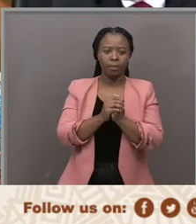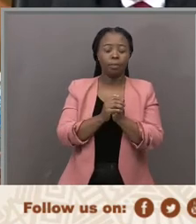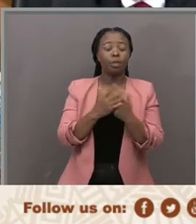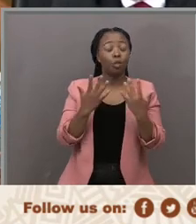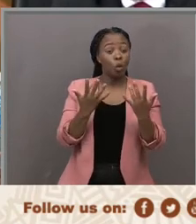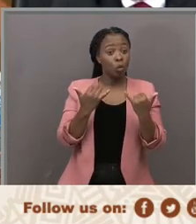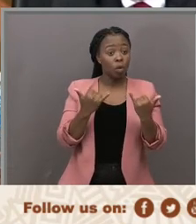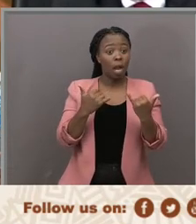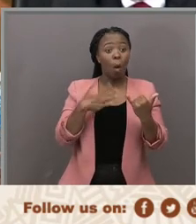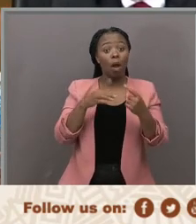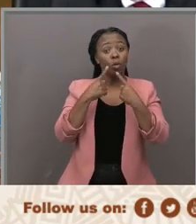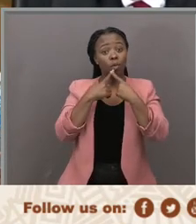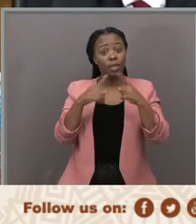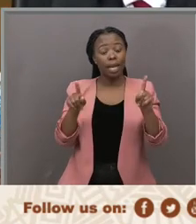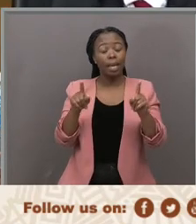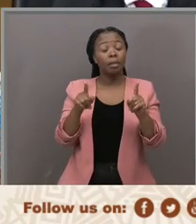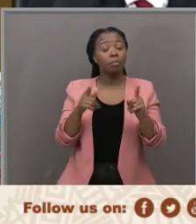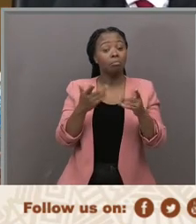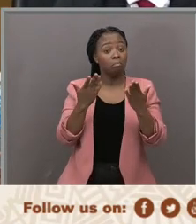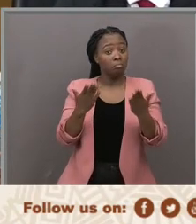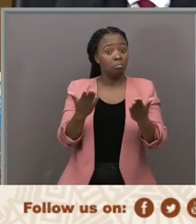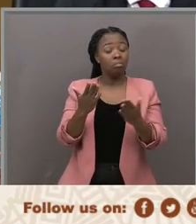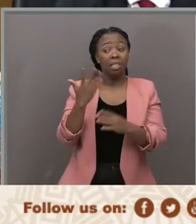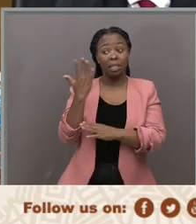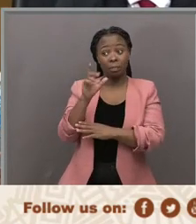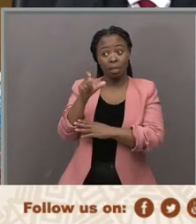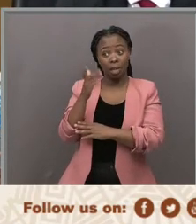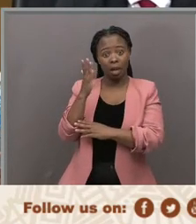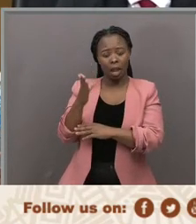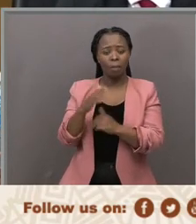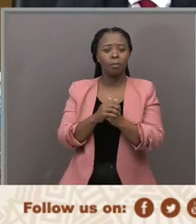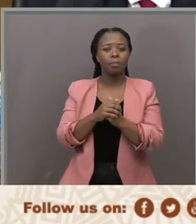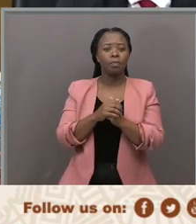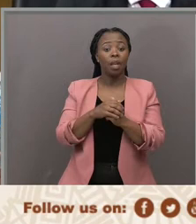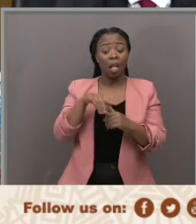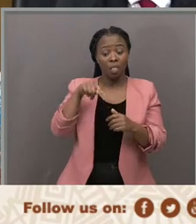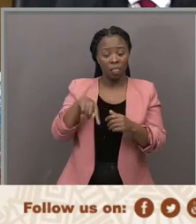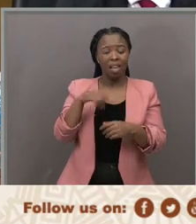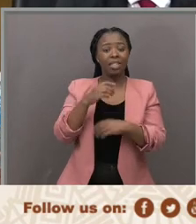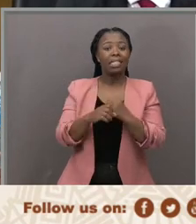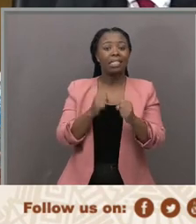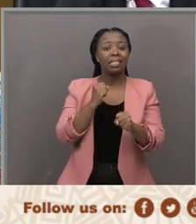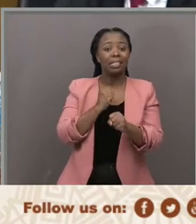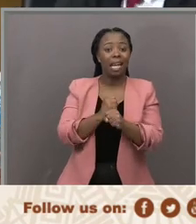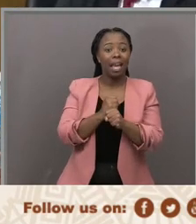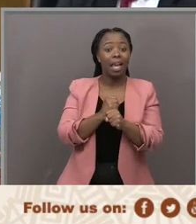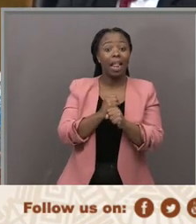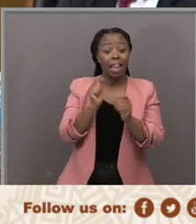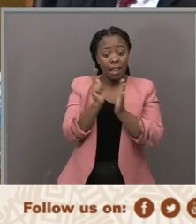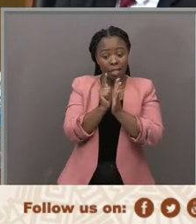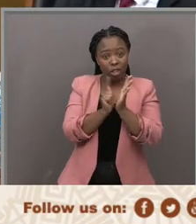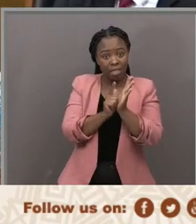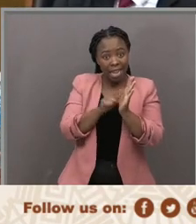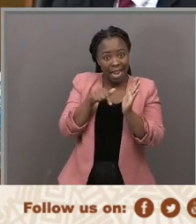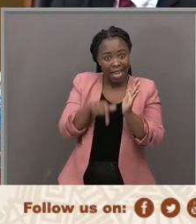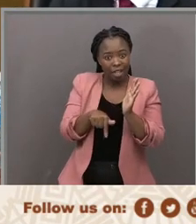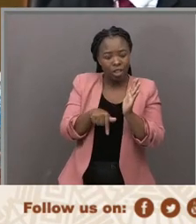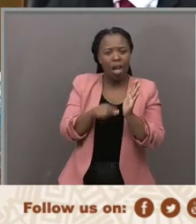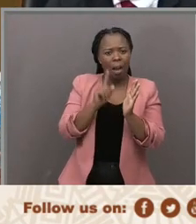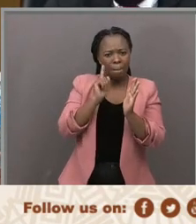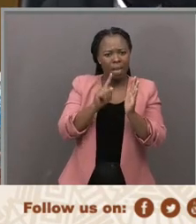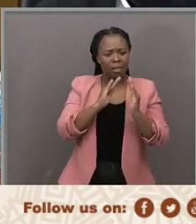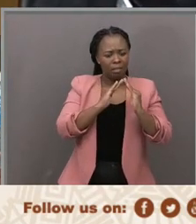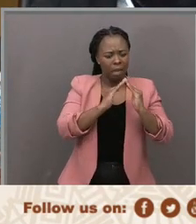Speaker, that this legislature, this year, this legislature must pass the Township